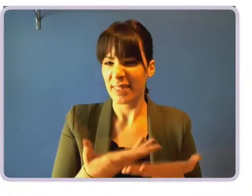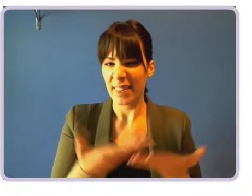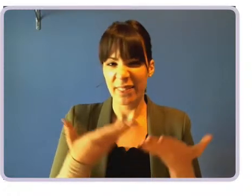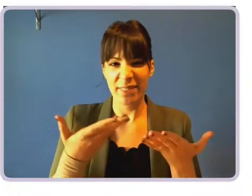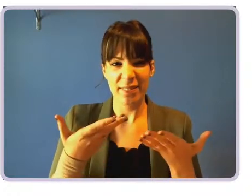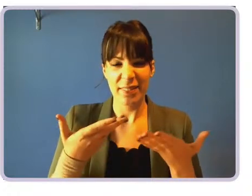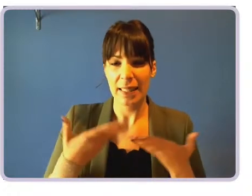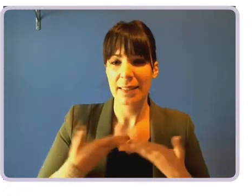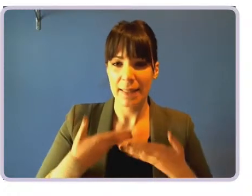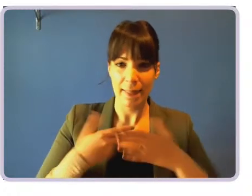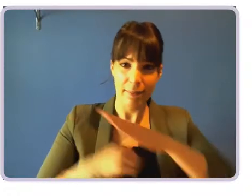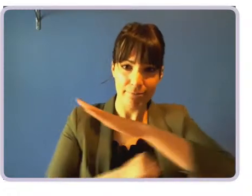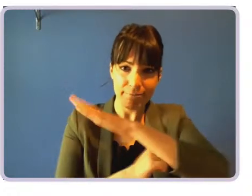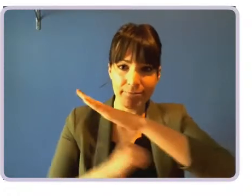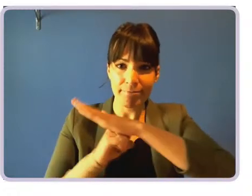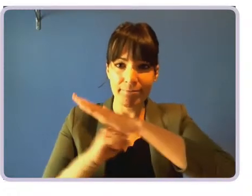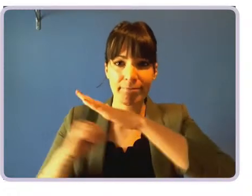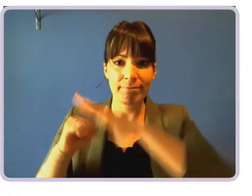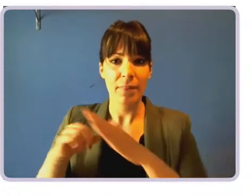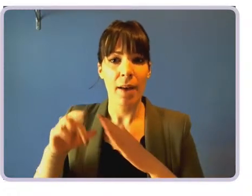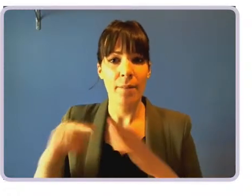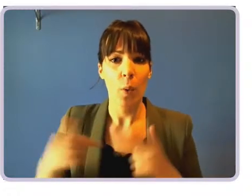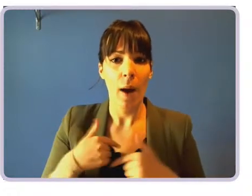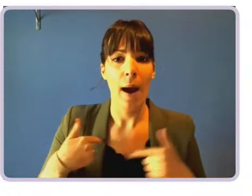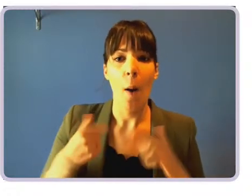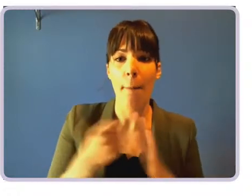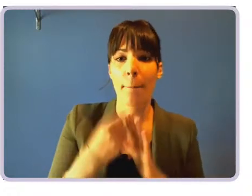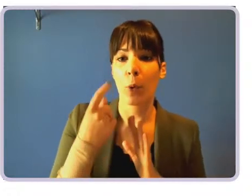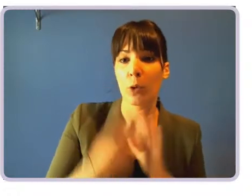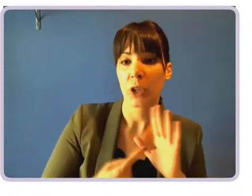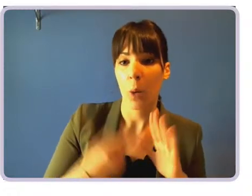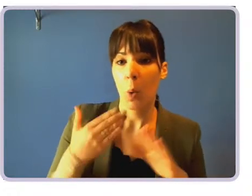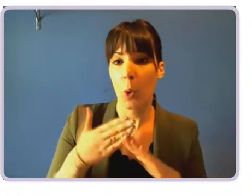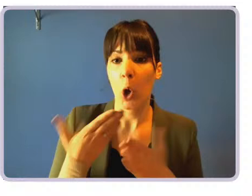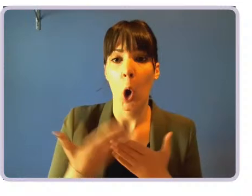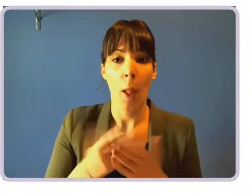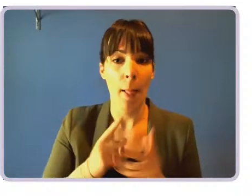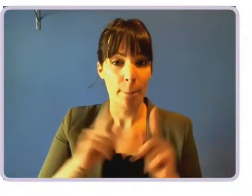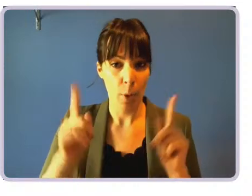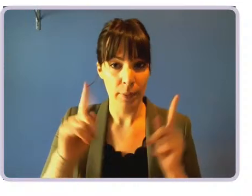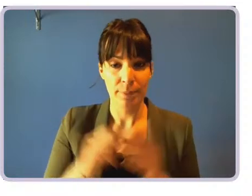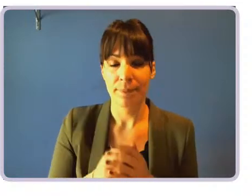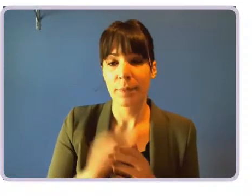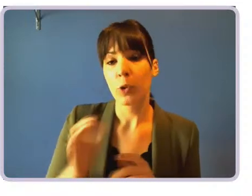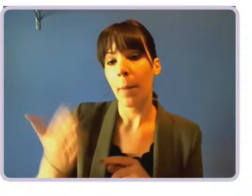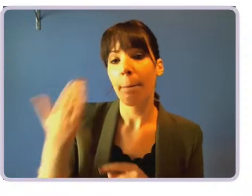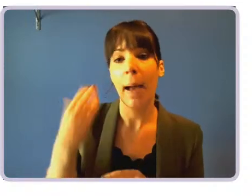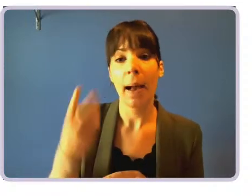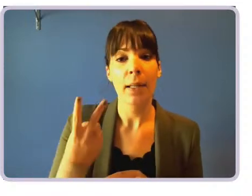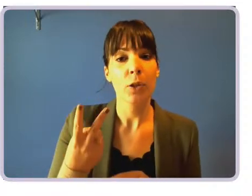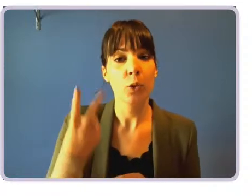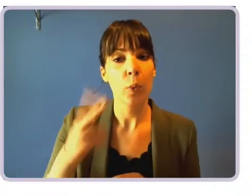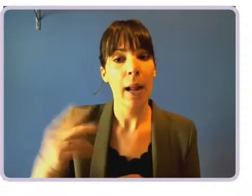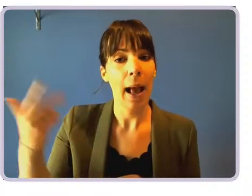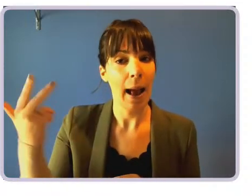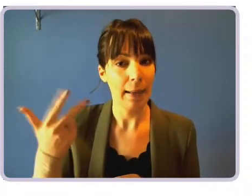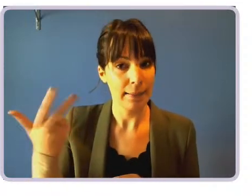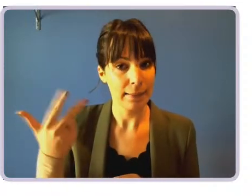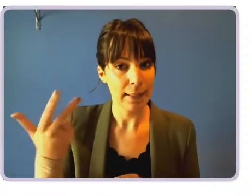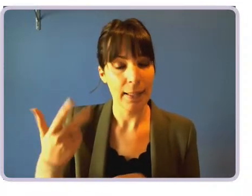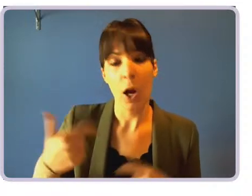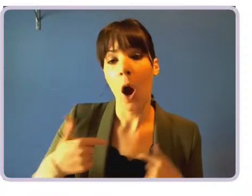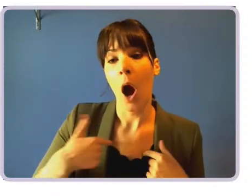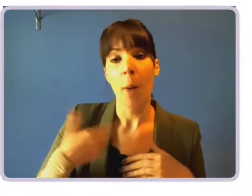with this current project. And at the time, back in 2018, I was working as the Senior